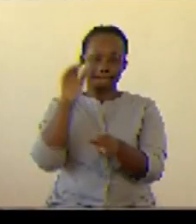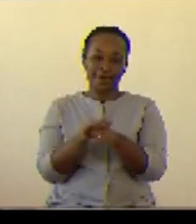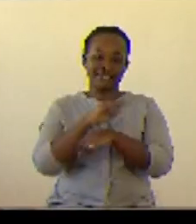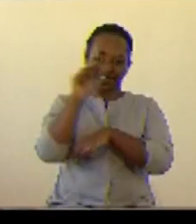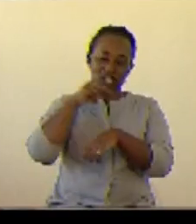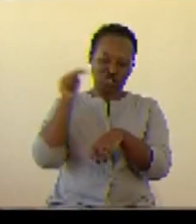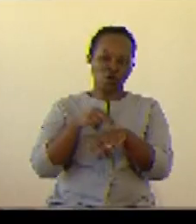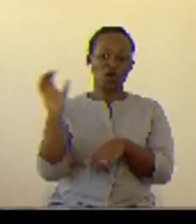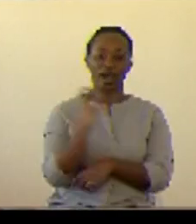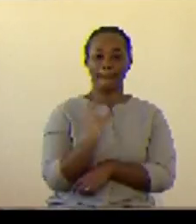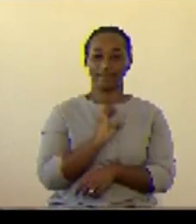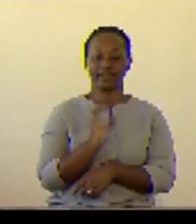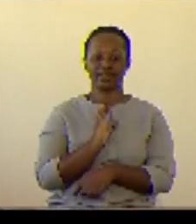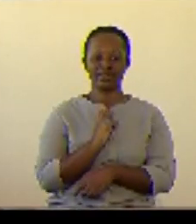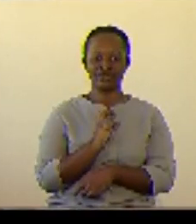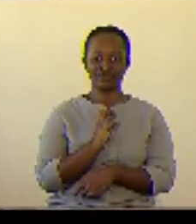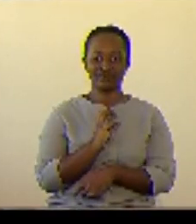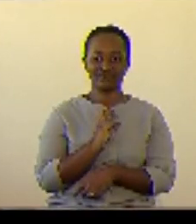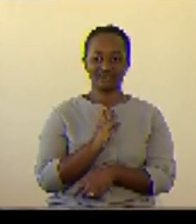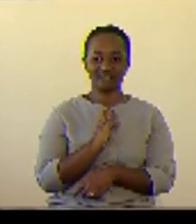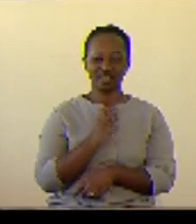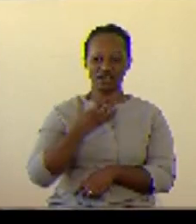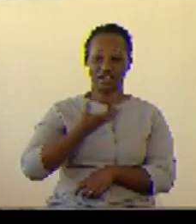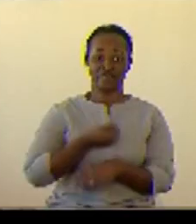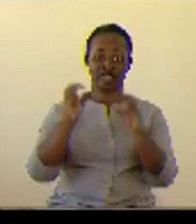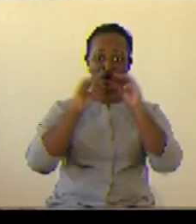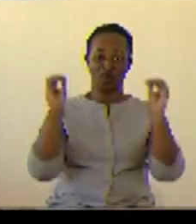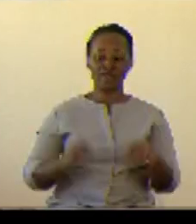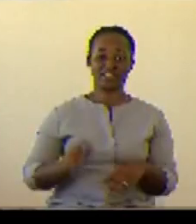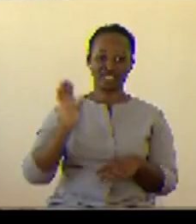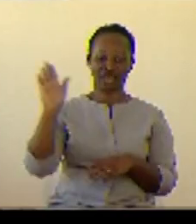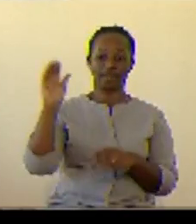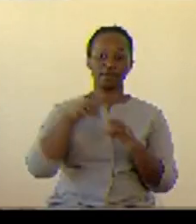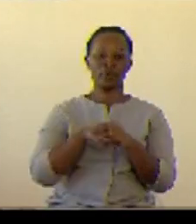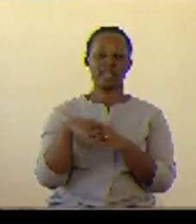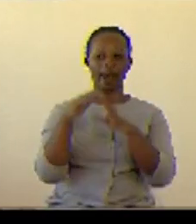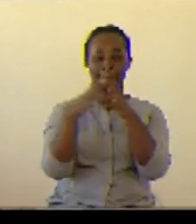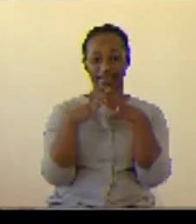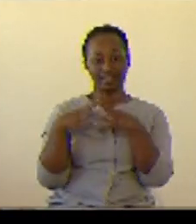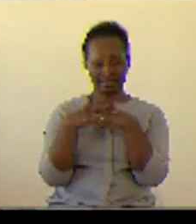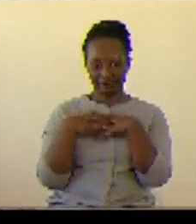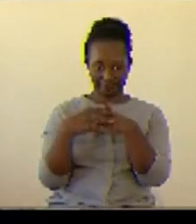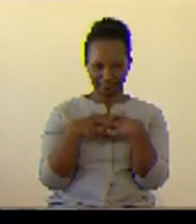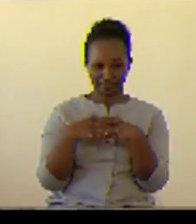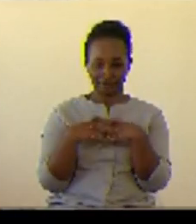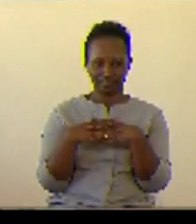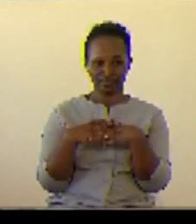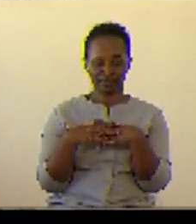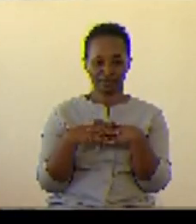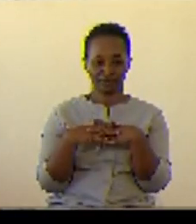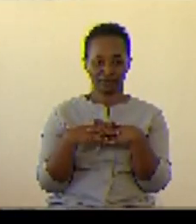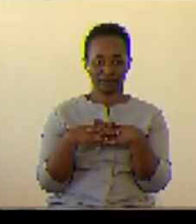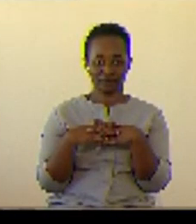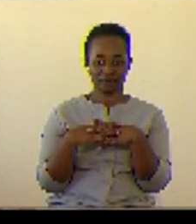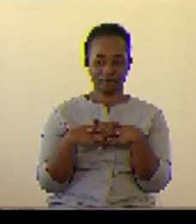has its headquarters in Washington. That is where its headquarters are. It works or it